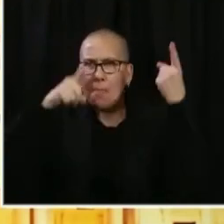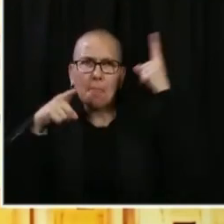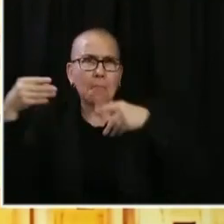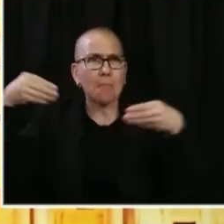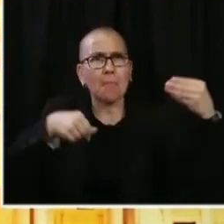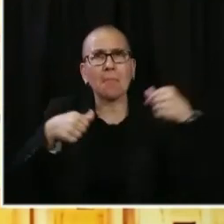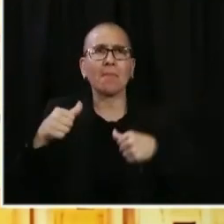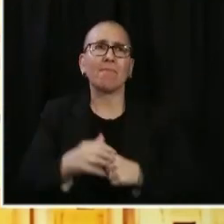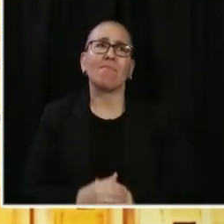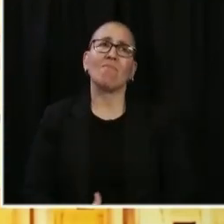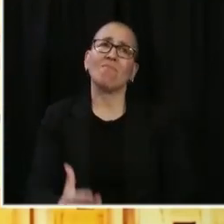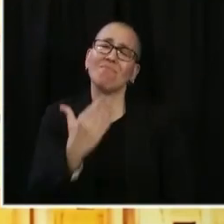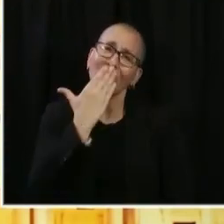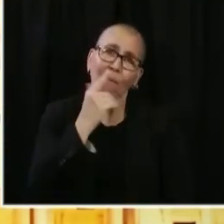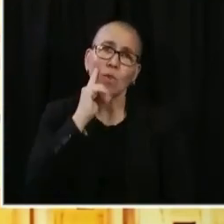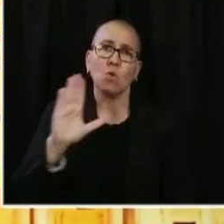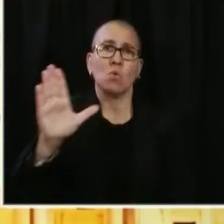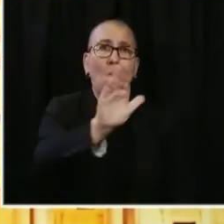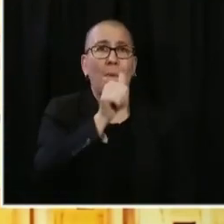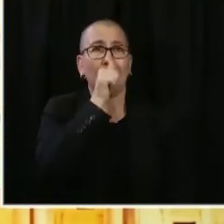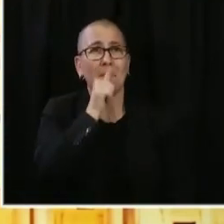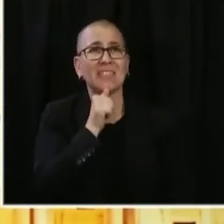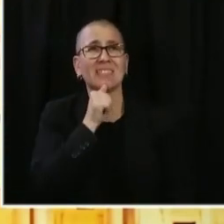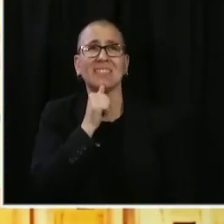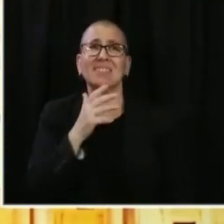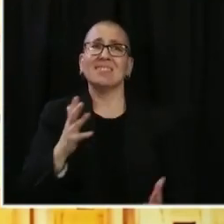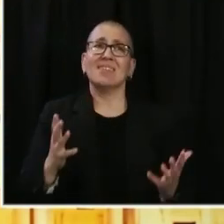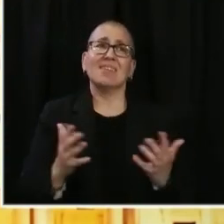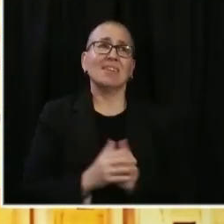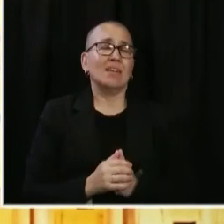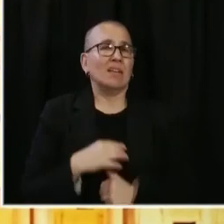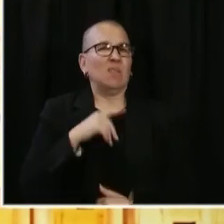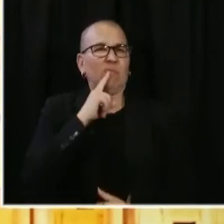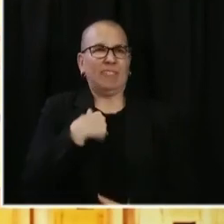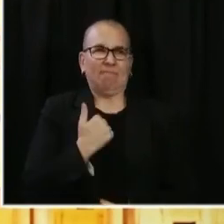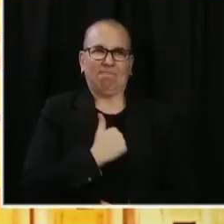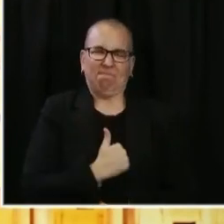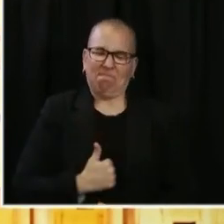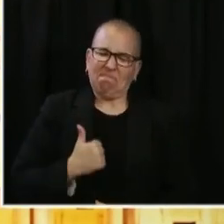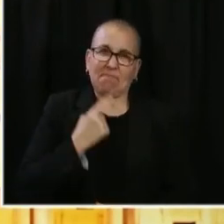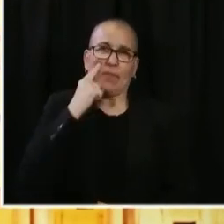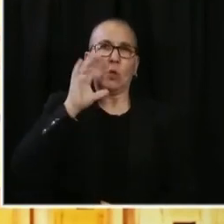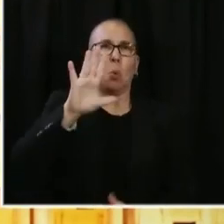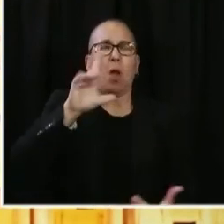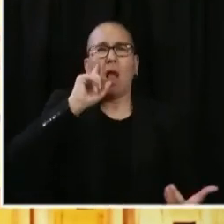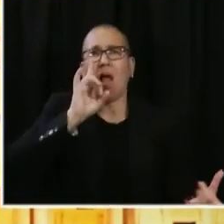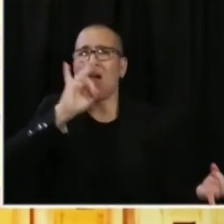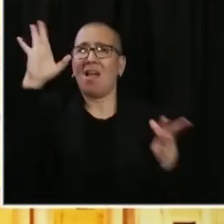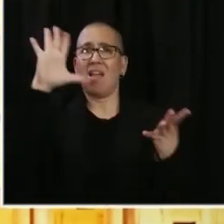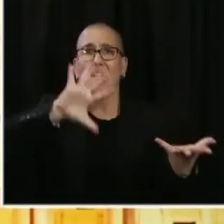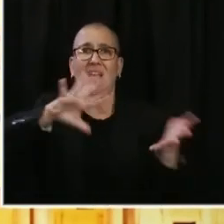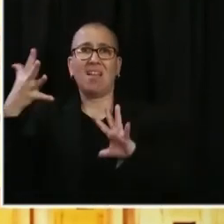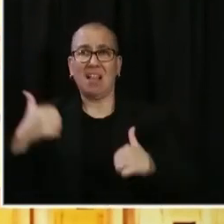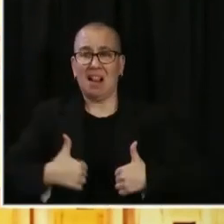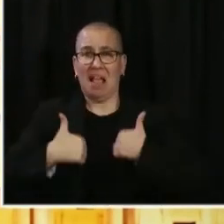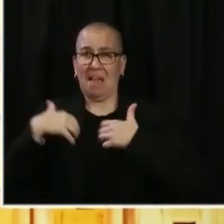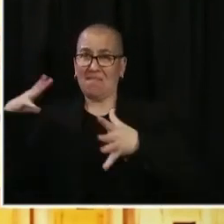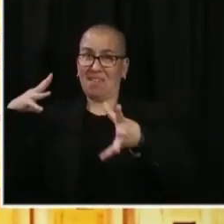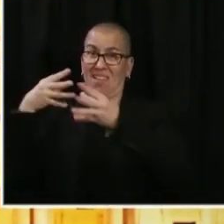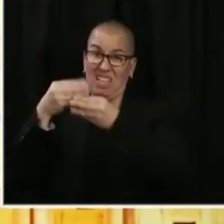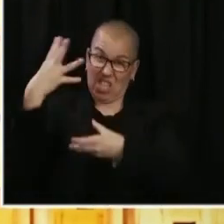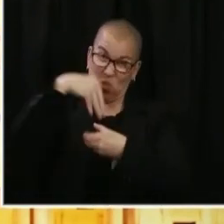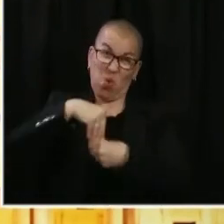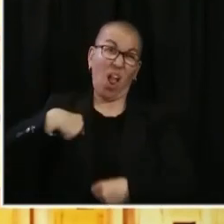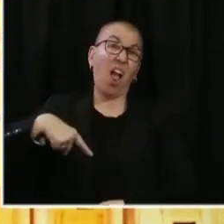those sacrifices, and I am deeply sorry for all the disruption and hardship the response to the pandemic has required. At